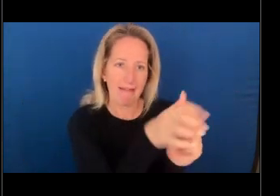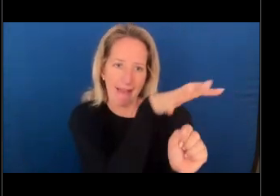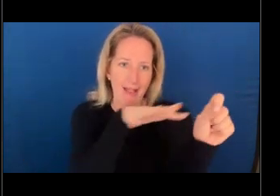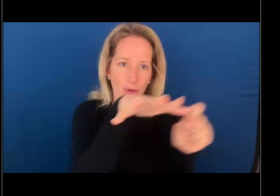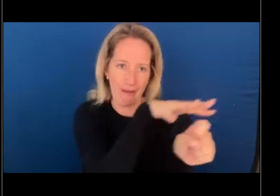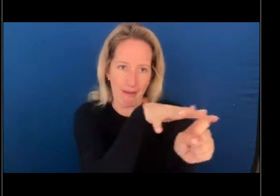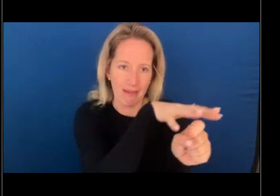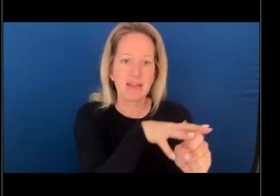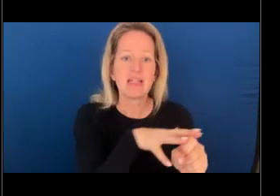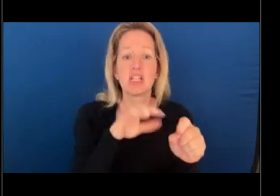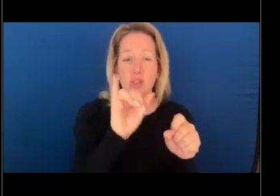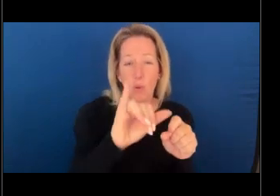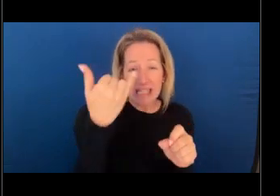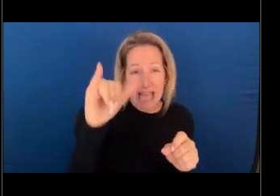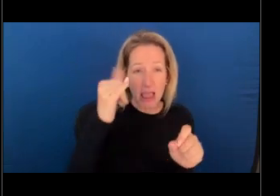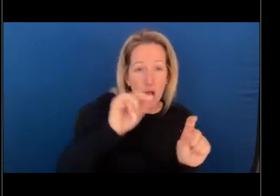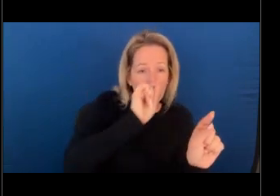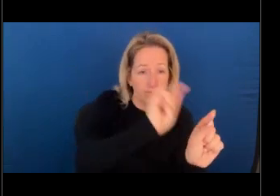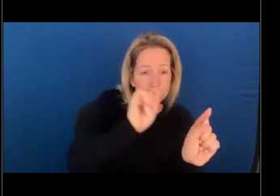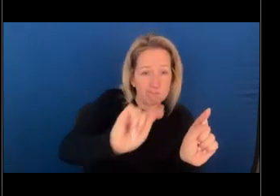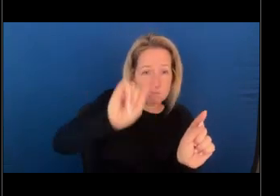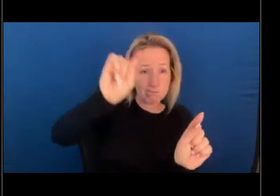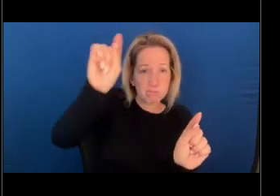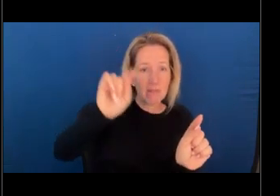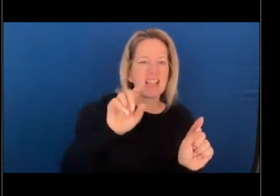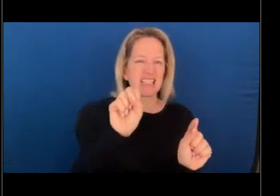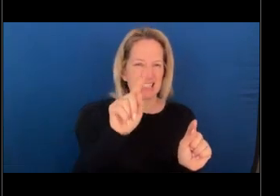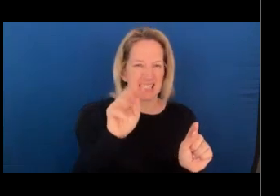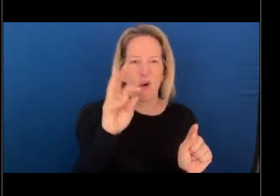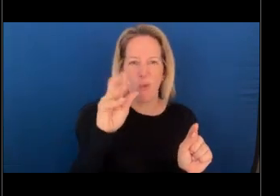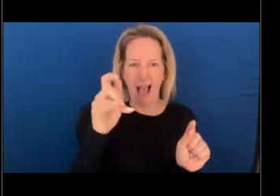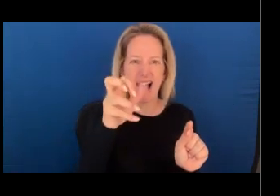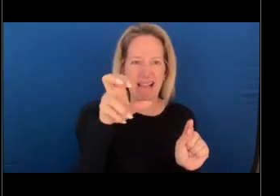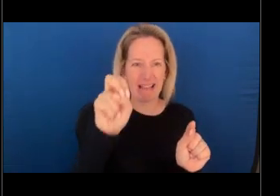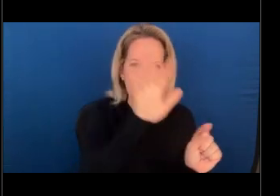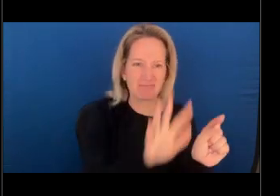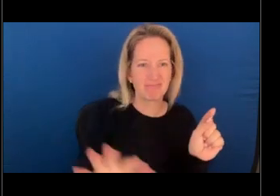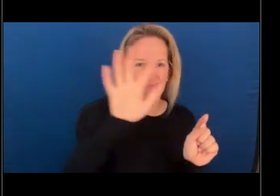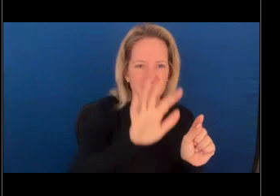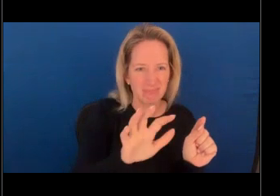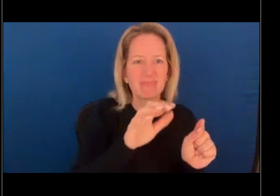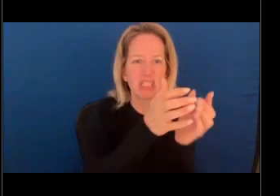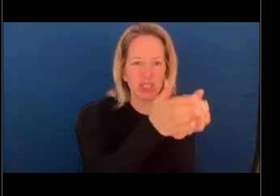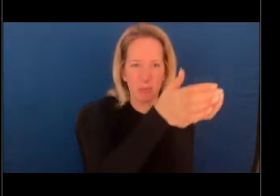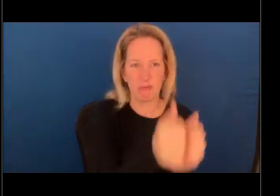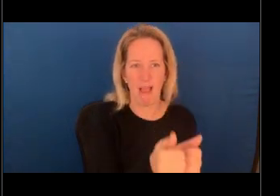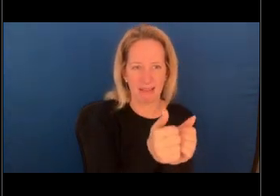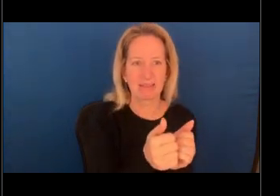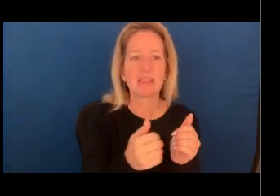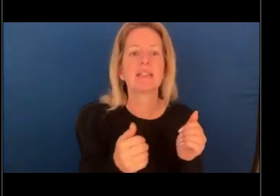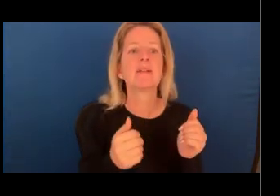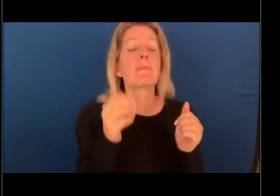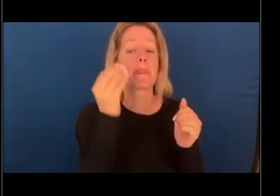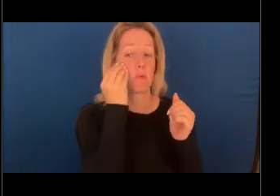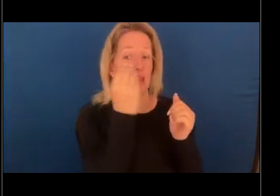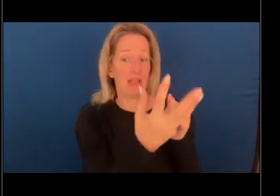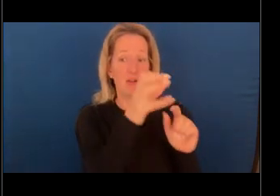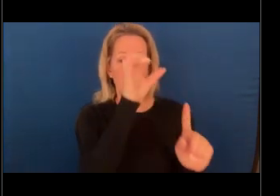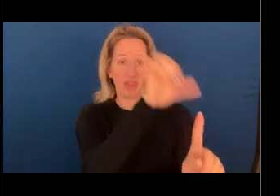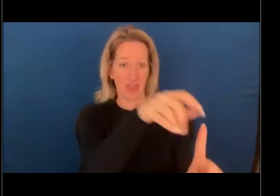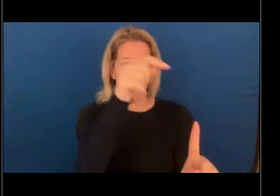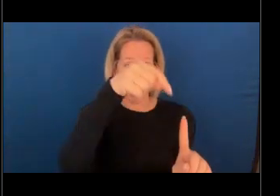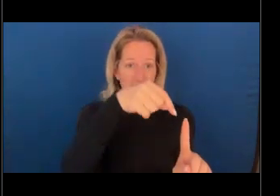one of the wrecks in Stellwagen, and the tracks that you see are where the fishing vessels have